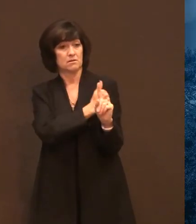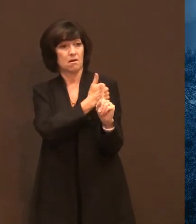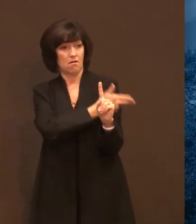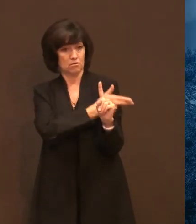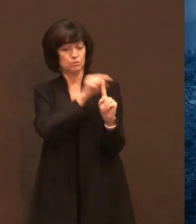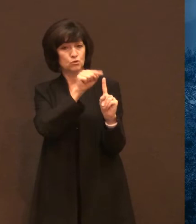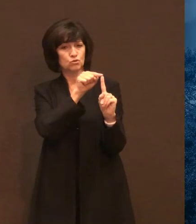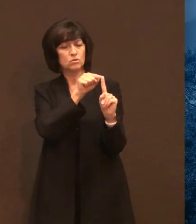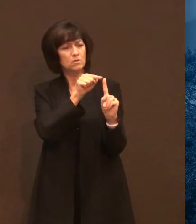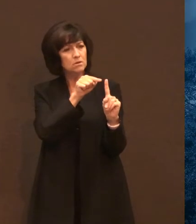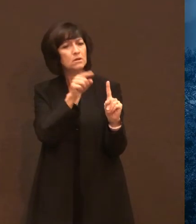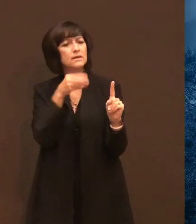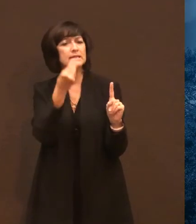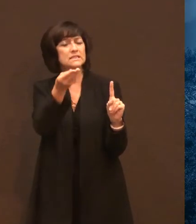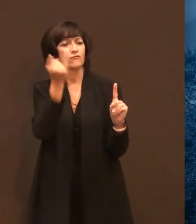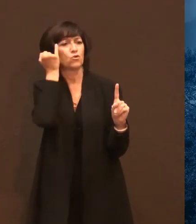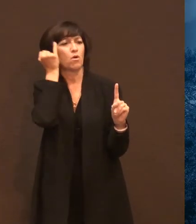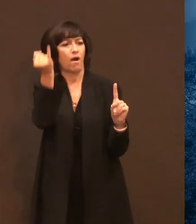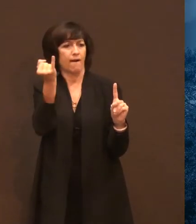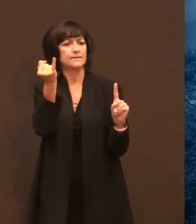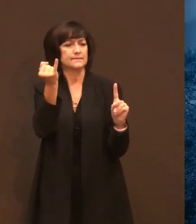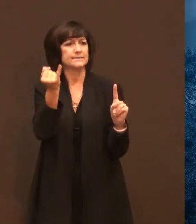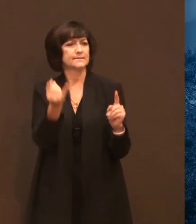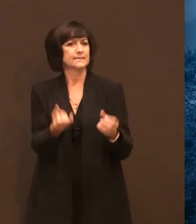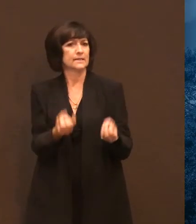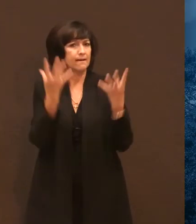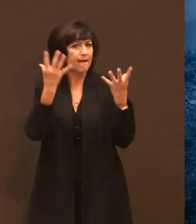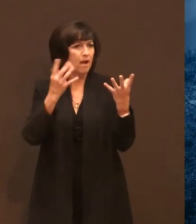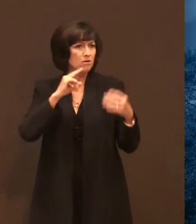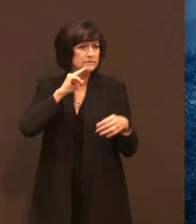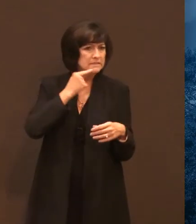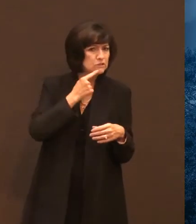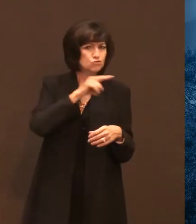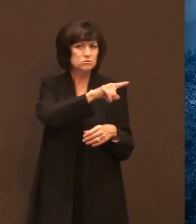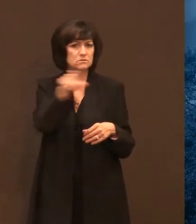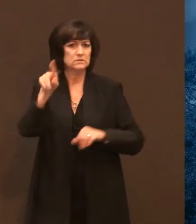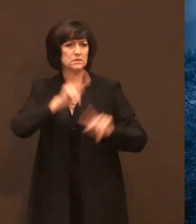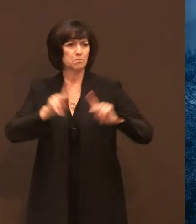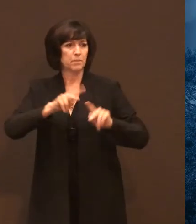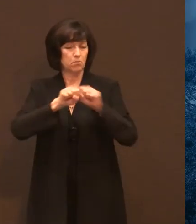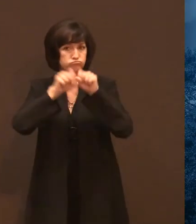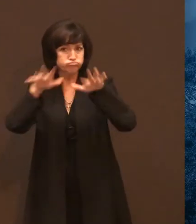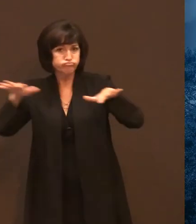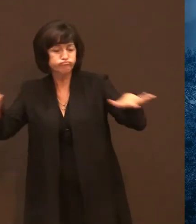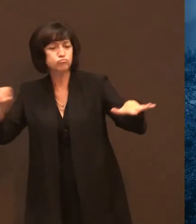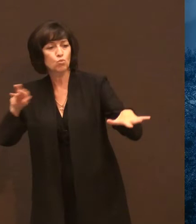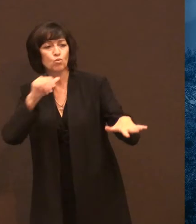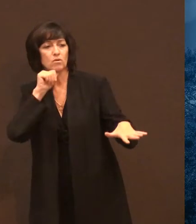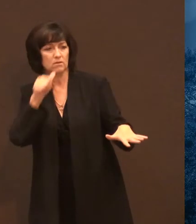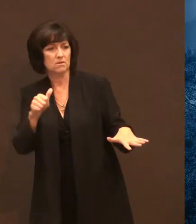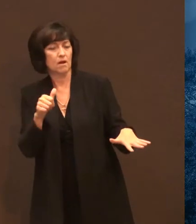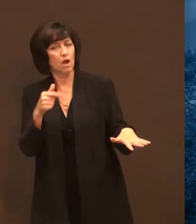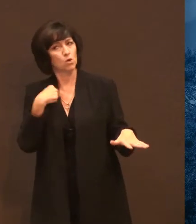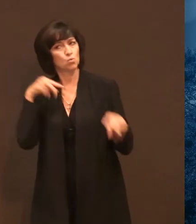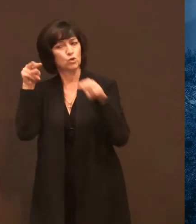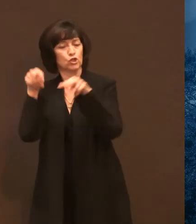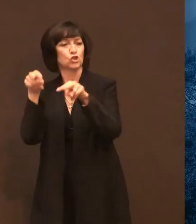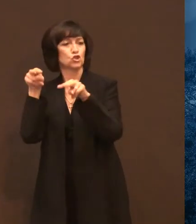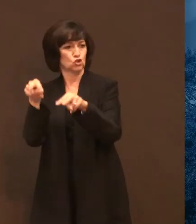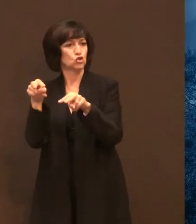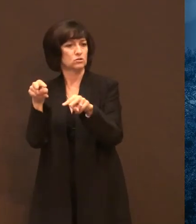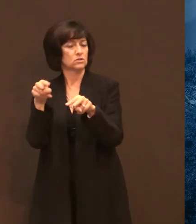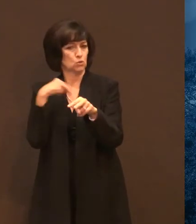community. Now, we have been using a 5-day rolling average on our My Healthy Community website. We're seeing a lot more